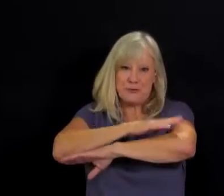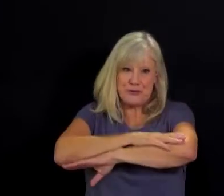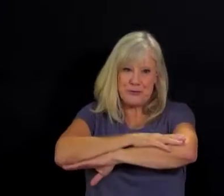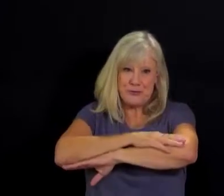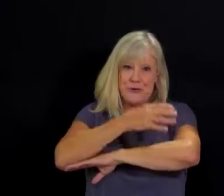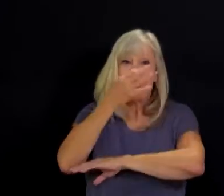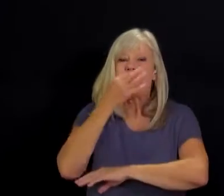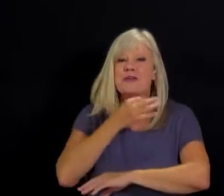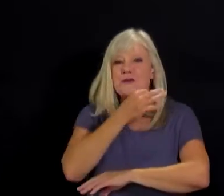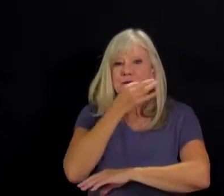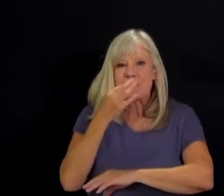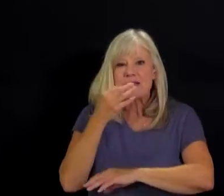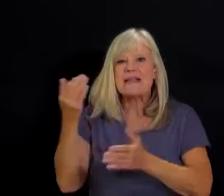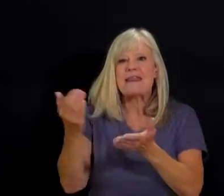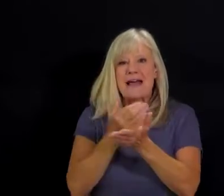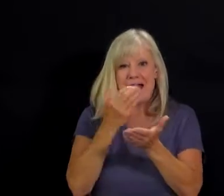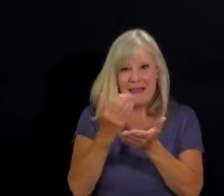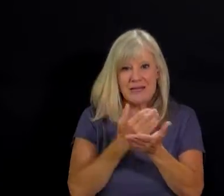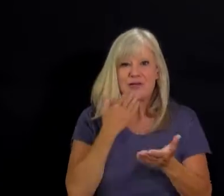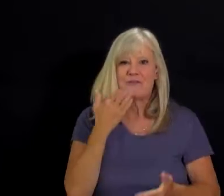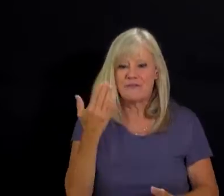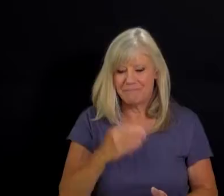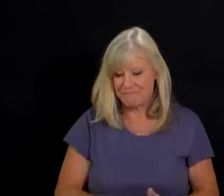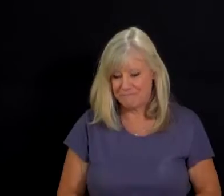of the Eucharist and the collection.